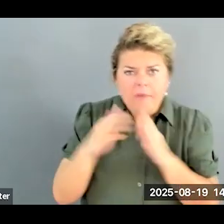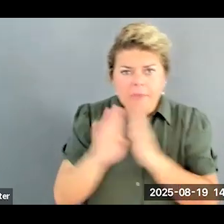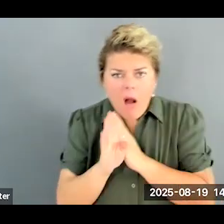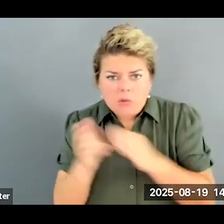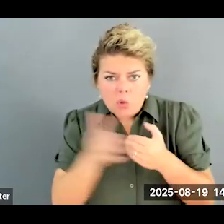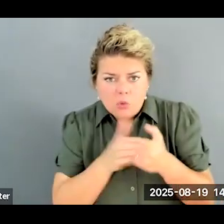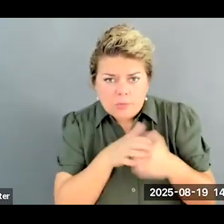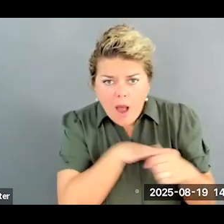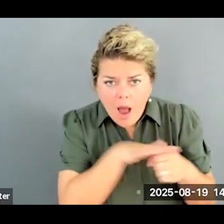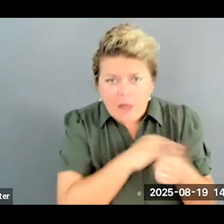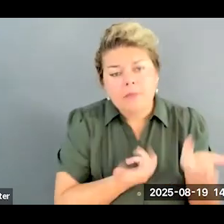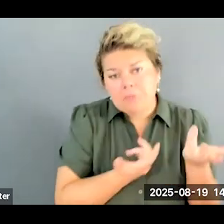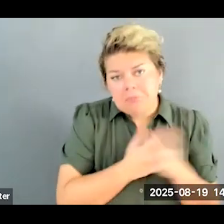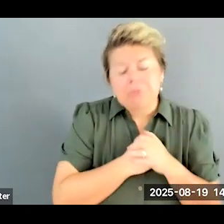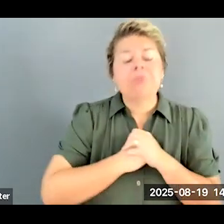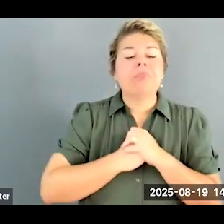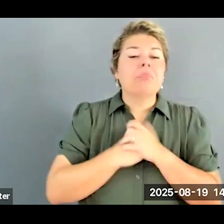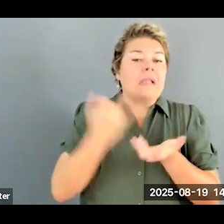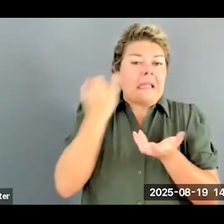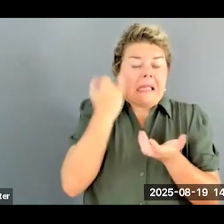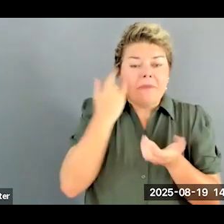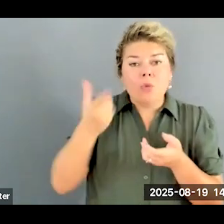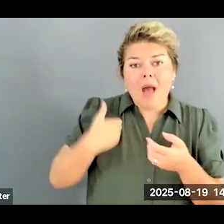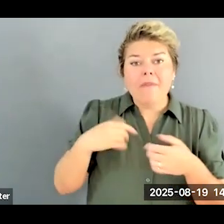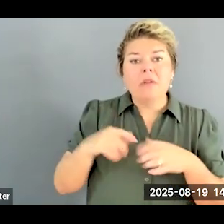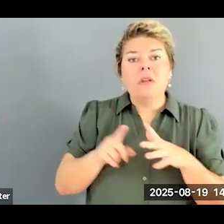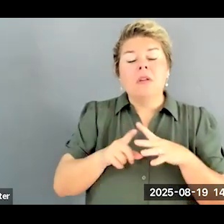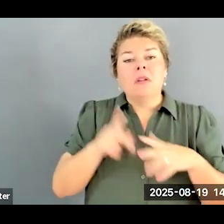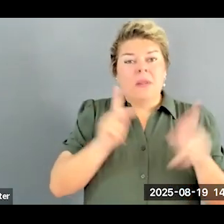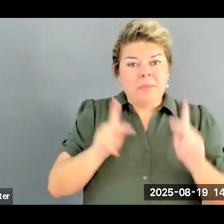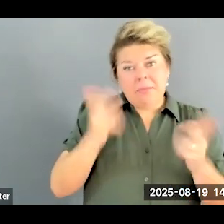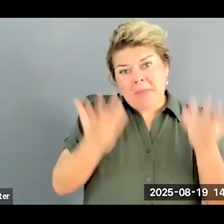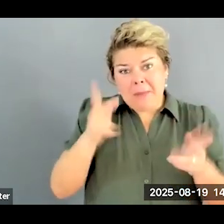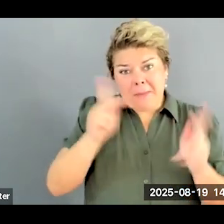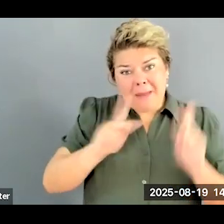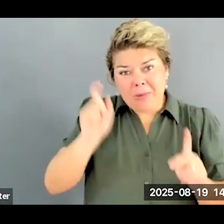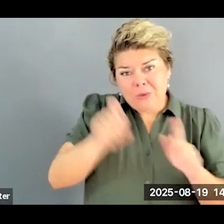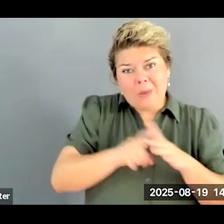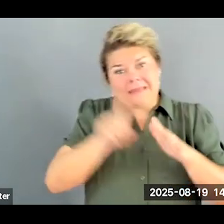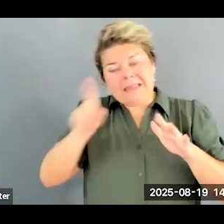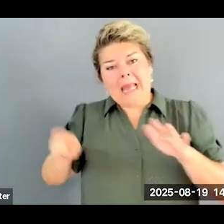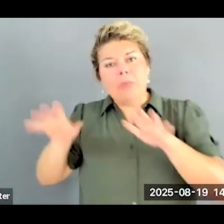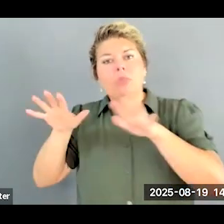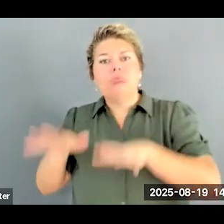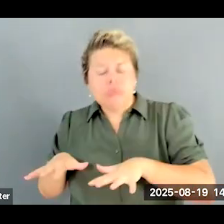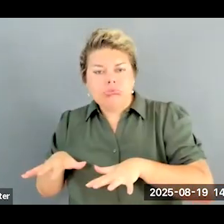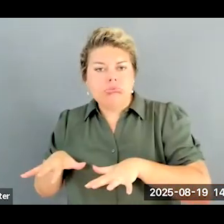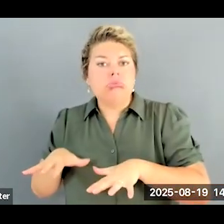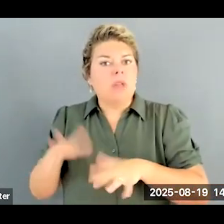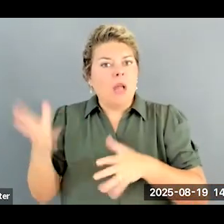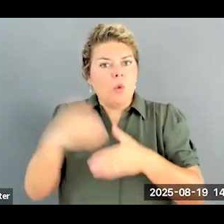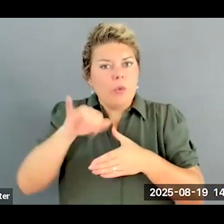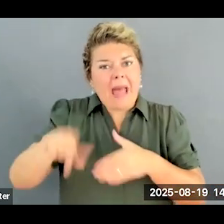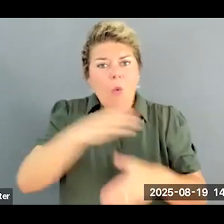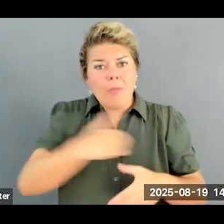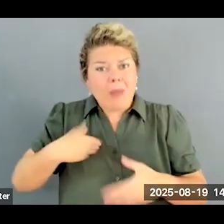Include information about retreat spaces or lactation spaces for those who may need to utilize it during the event. And then